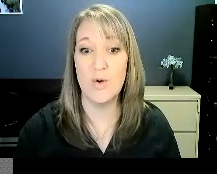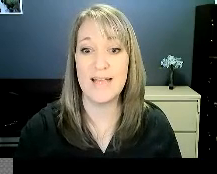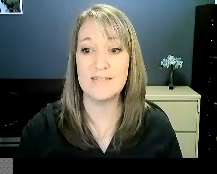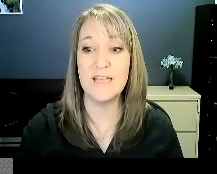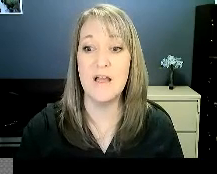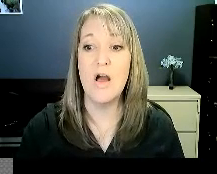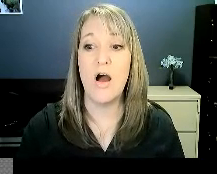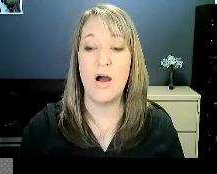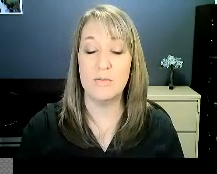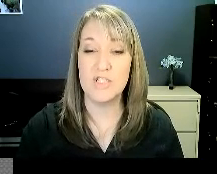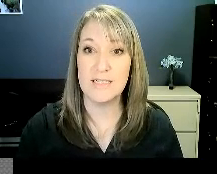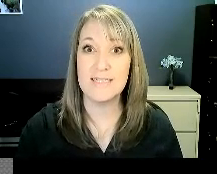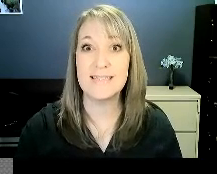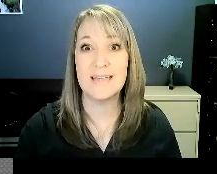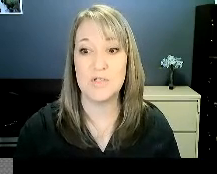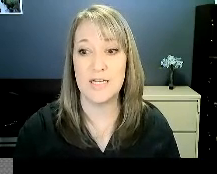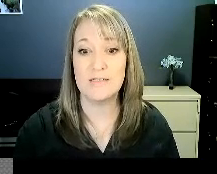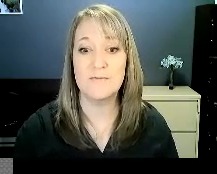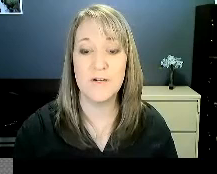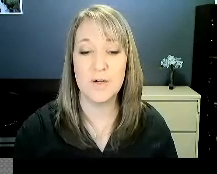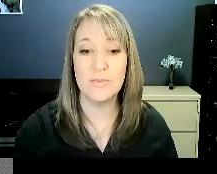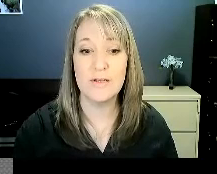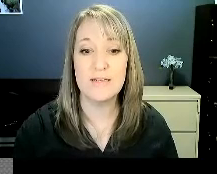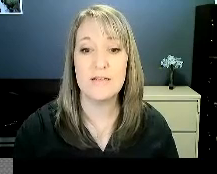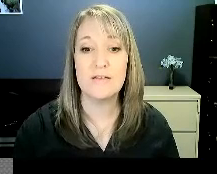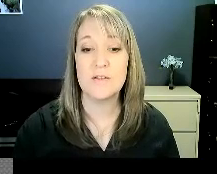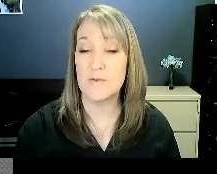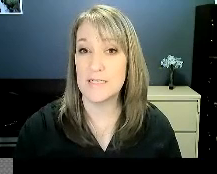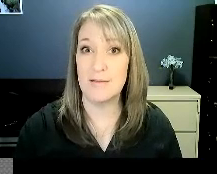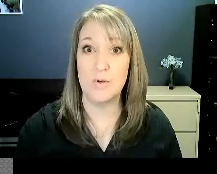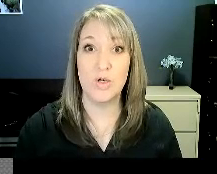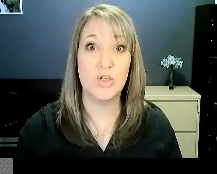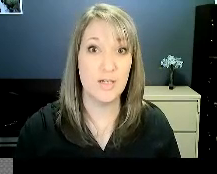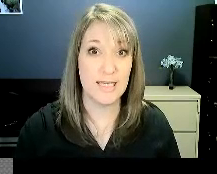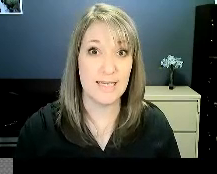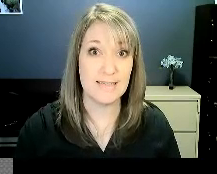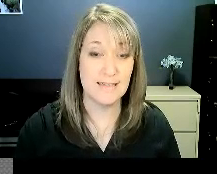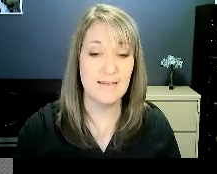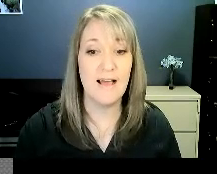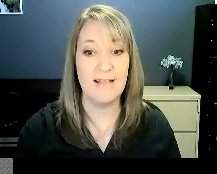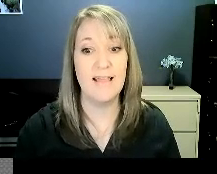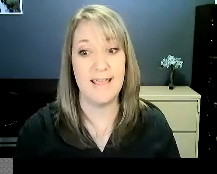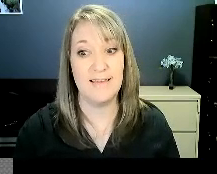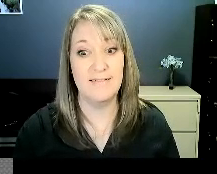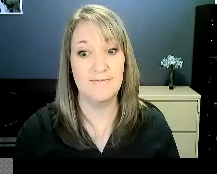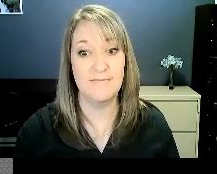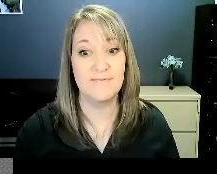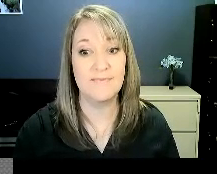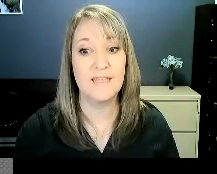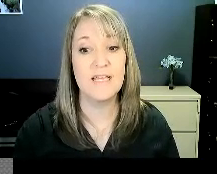actually OSV, object, subject, verb. So for example, cookies, I